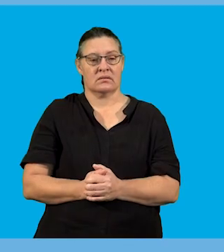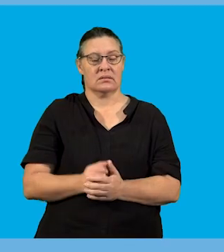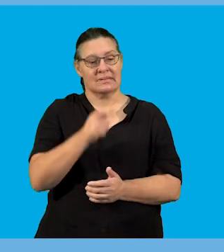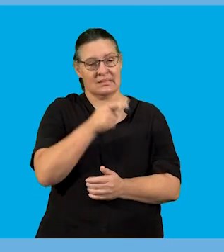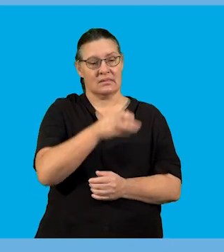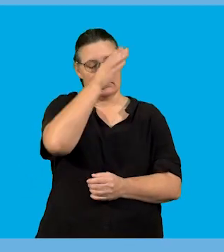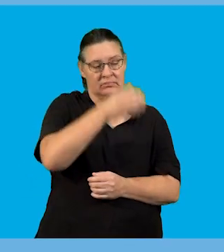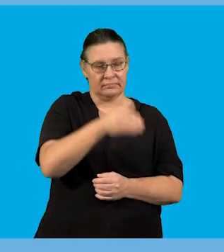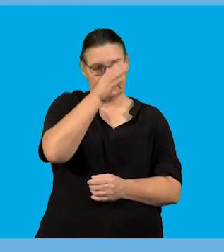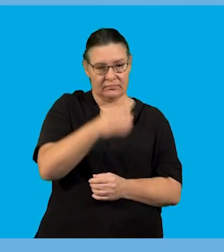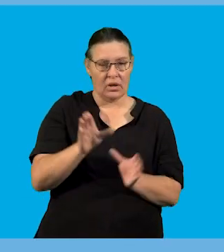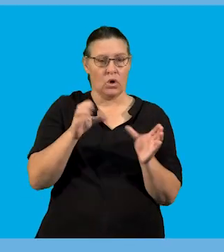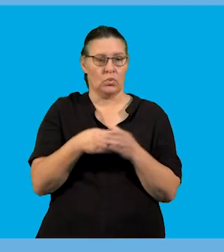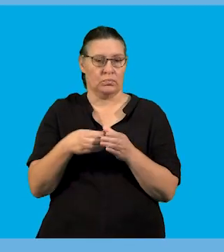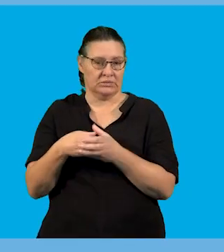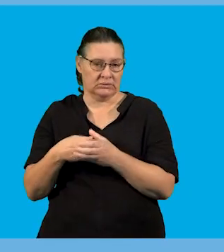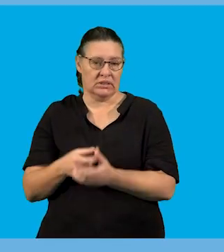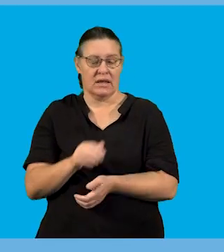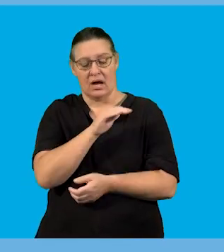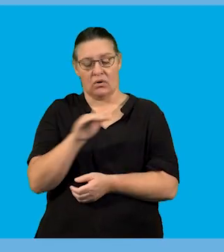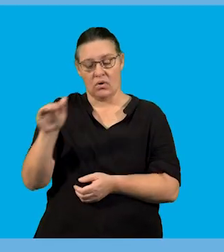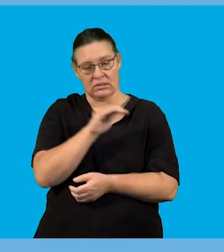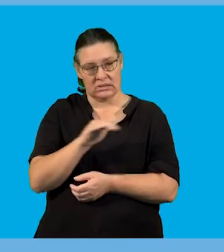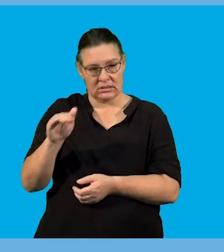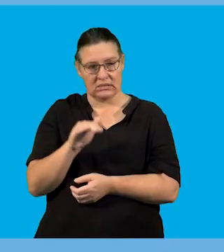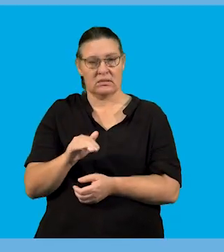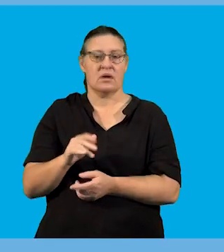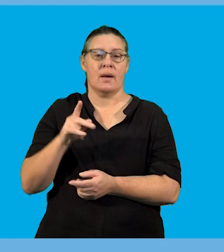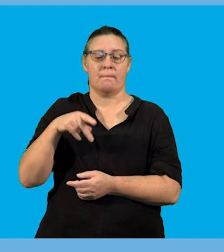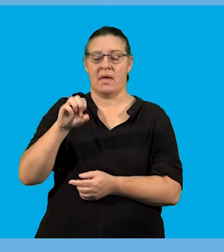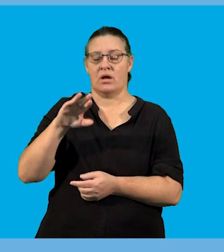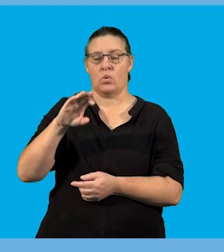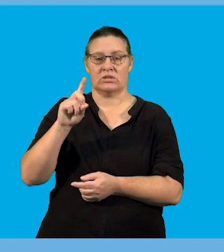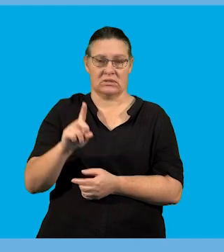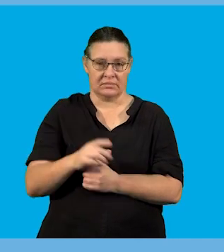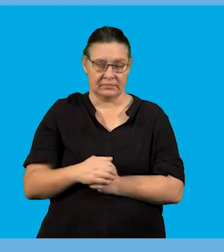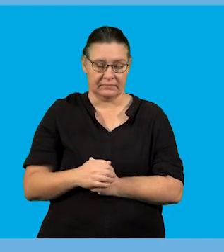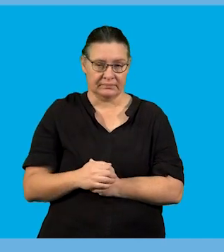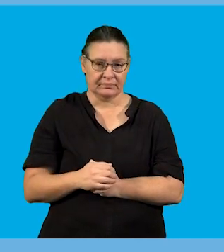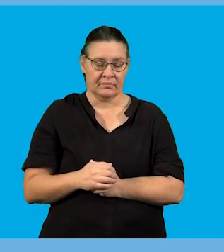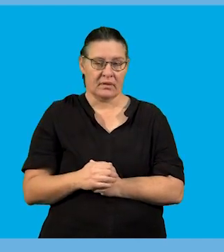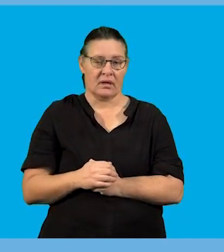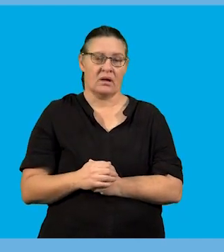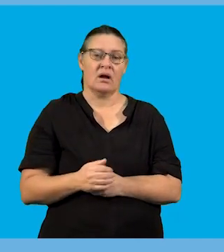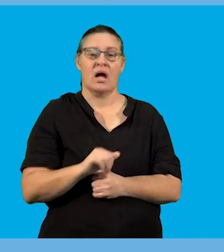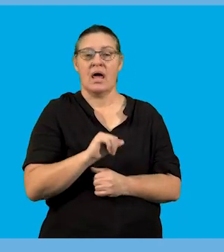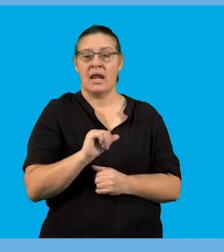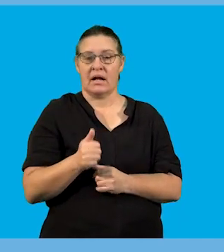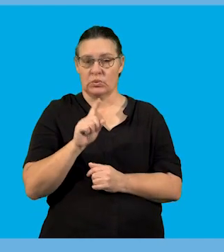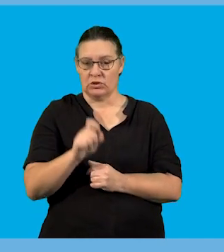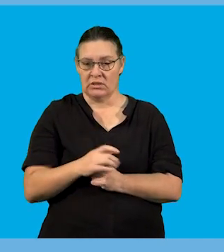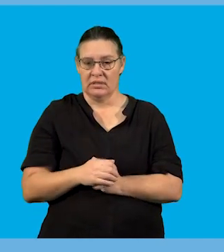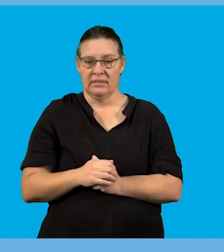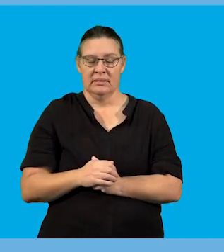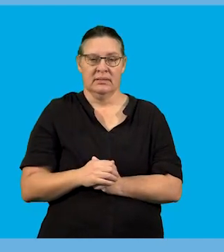these are going to be groups vertically, and then as you're moving across, those are going to be our periods. Now, moving on to our next question.